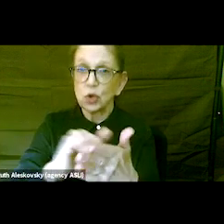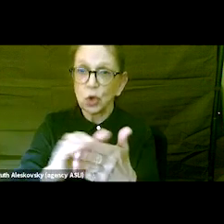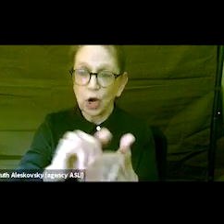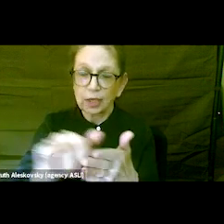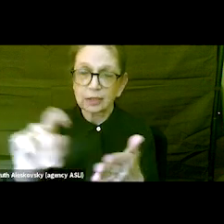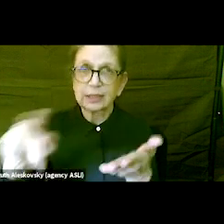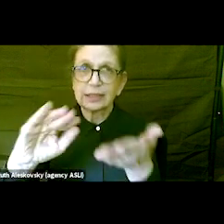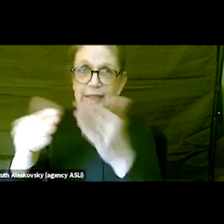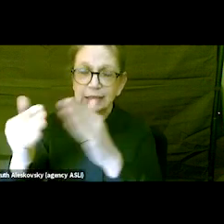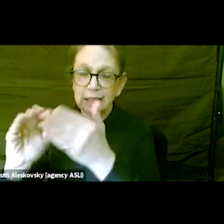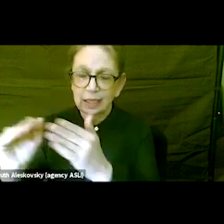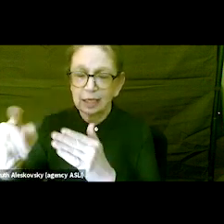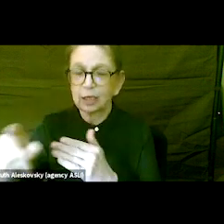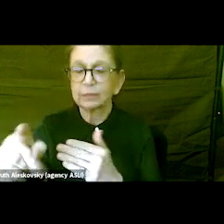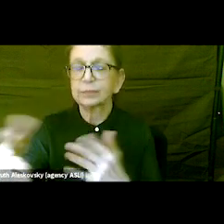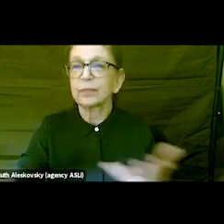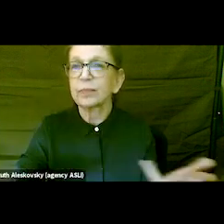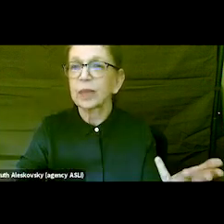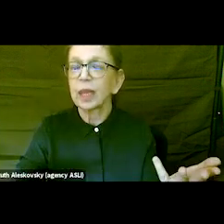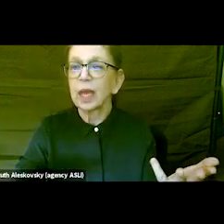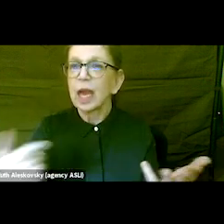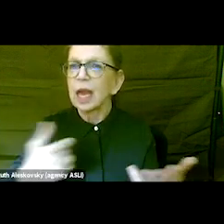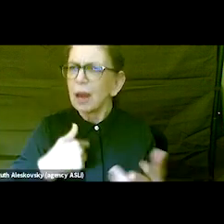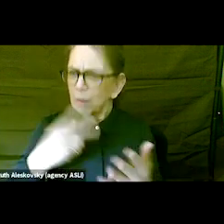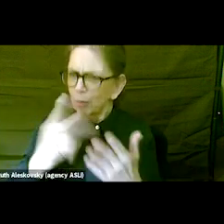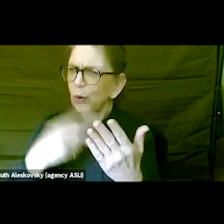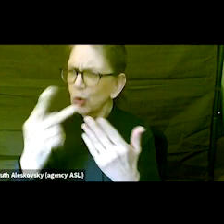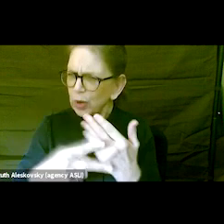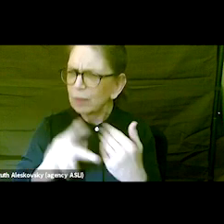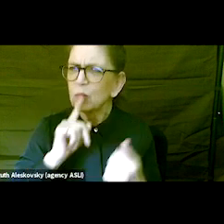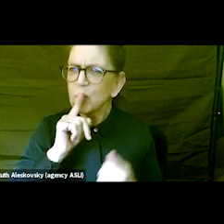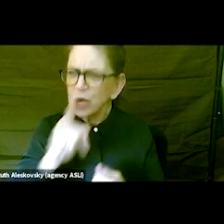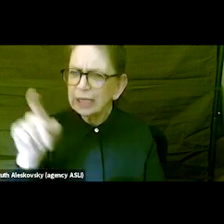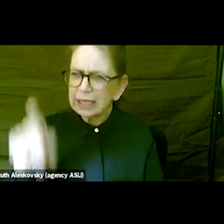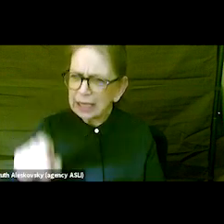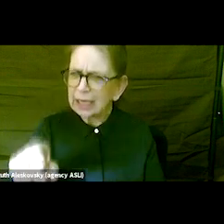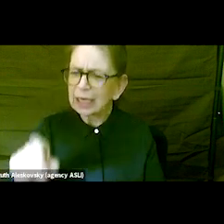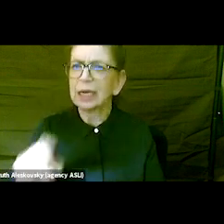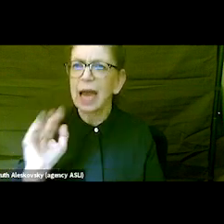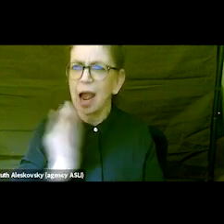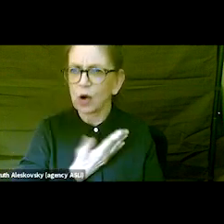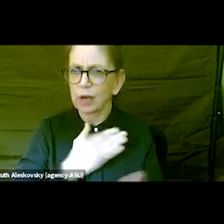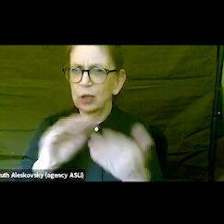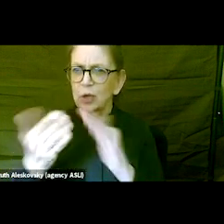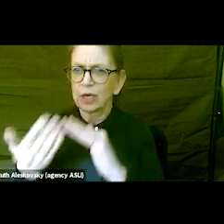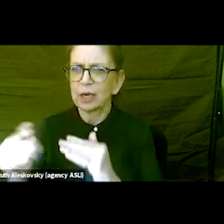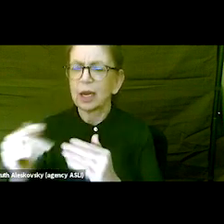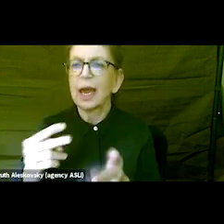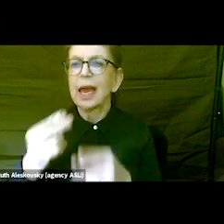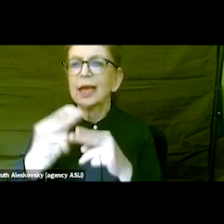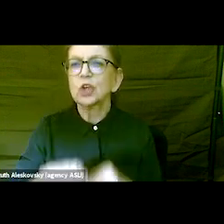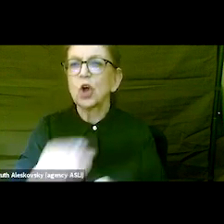Worker Protection is a program that's very needed by people with disabilities. This program is called Empowered